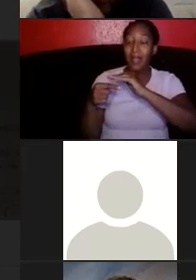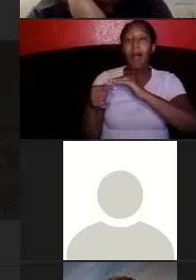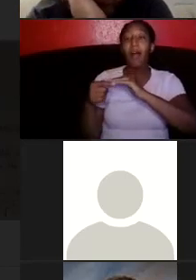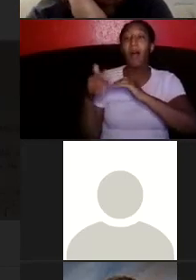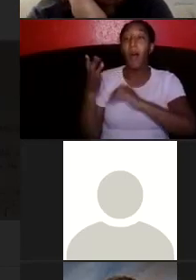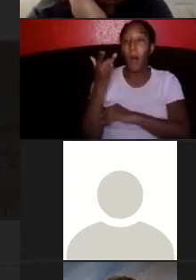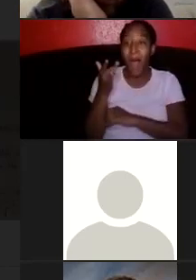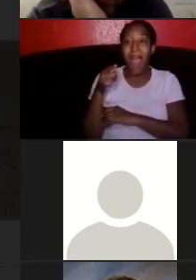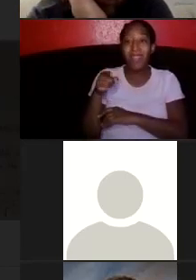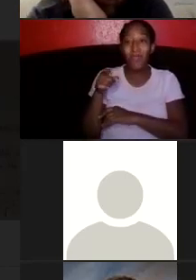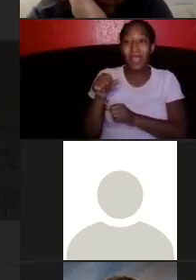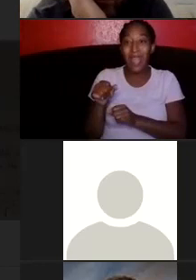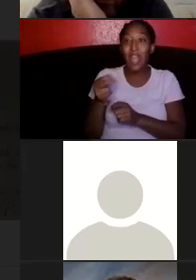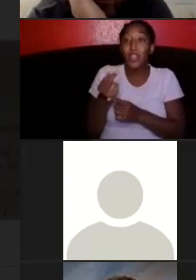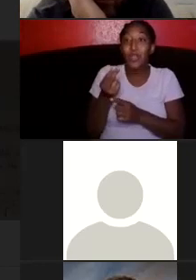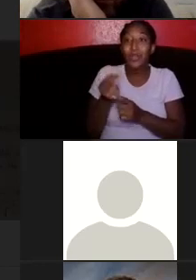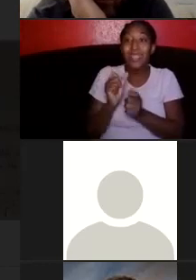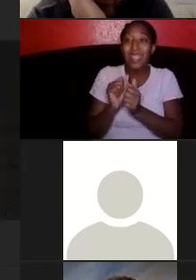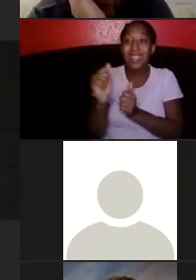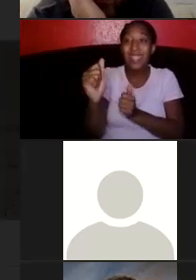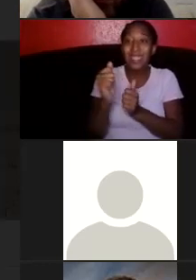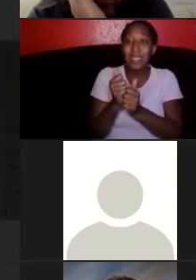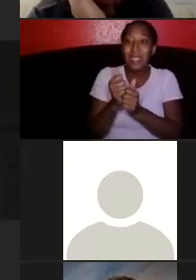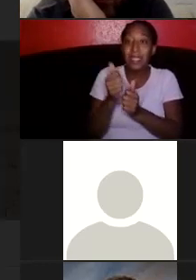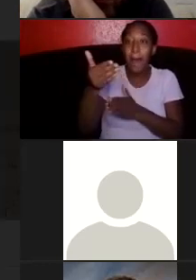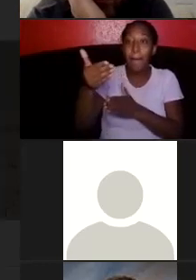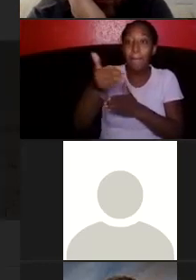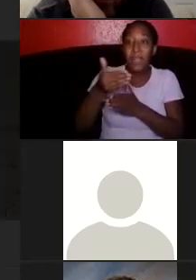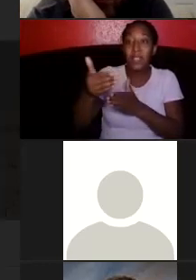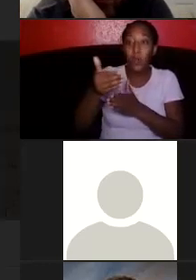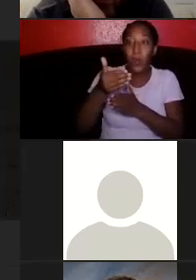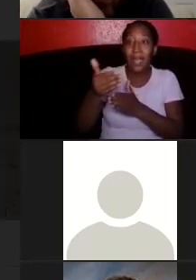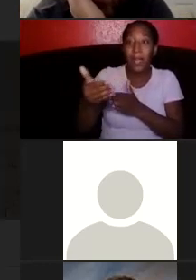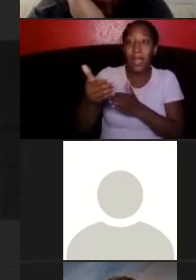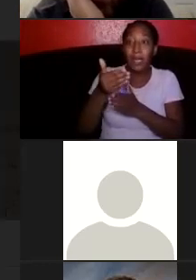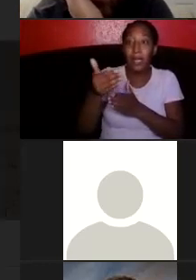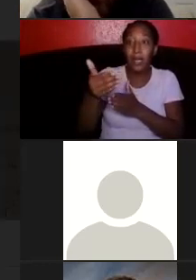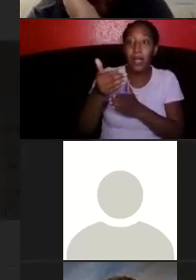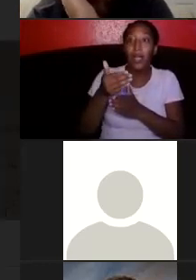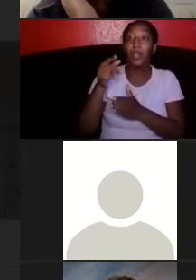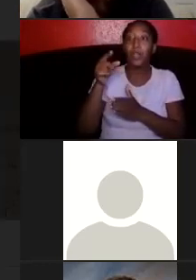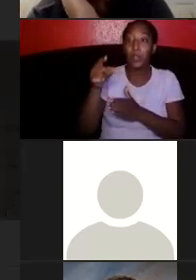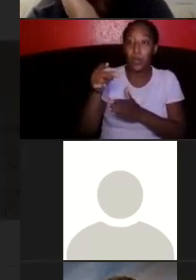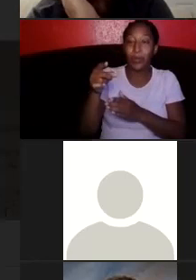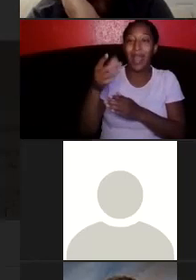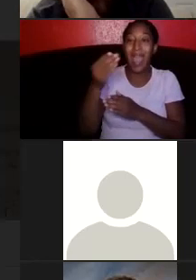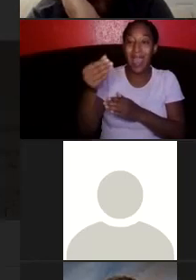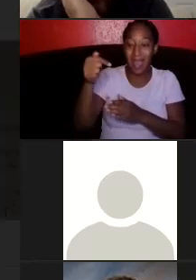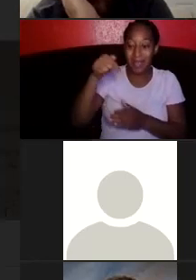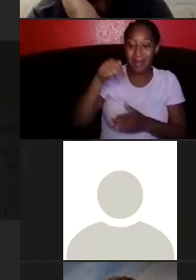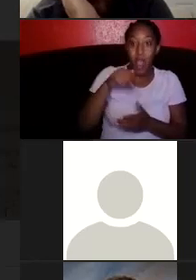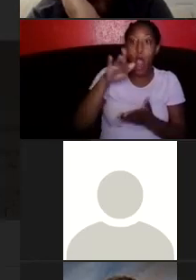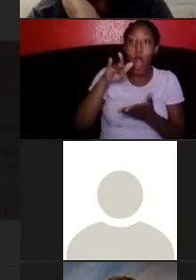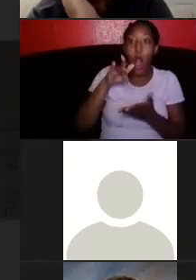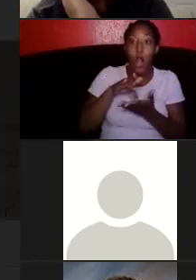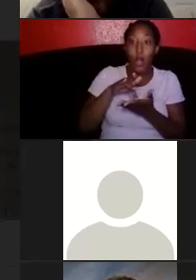they're 6.39 times 10 to the 6 meters from the Earth's center. Because we had to add the